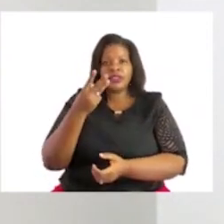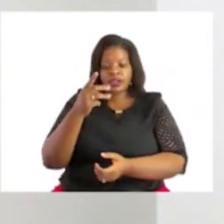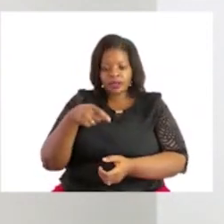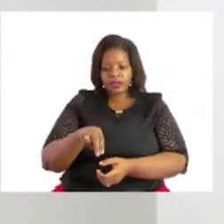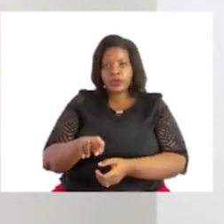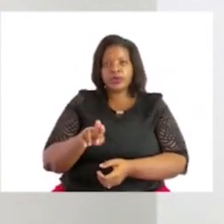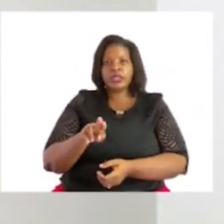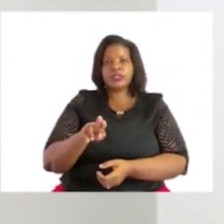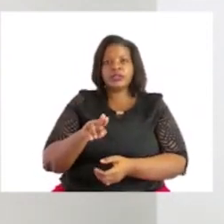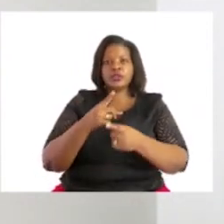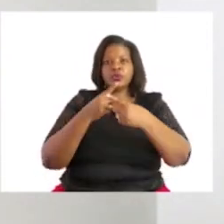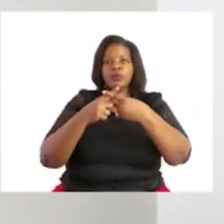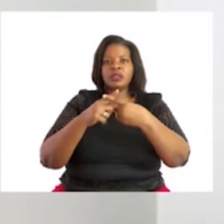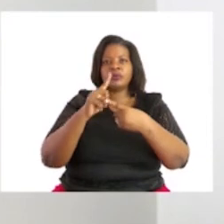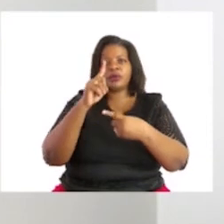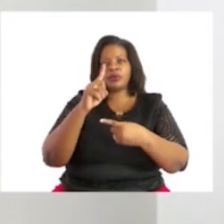you multiply with 1.